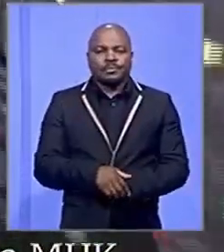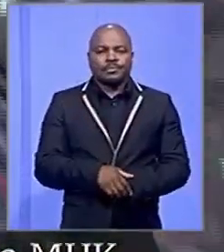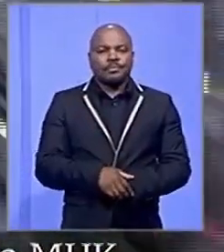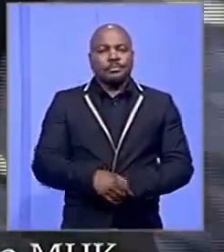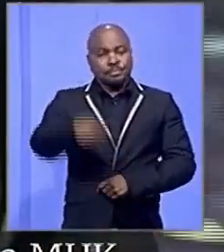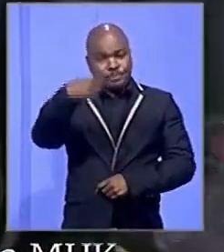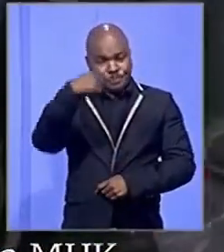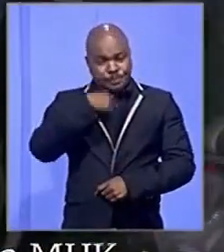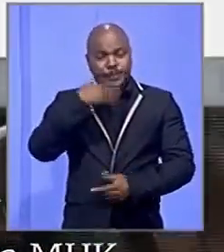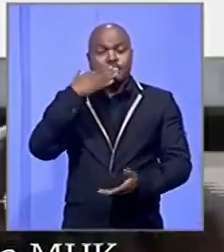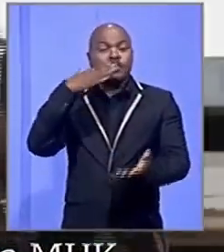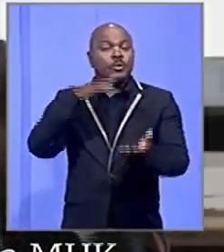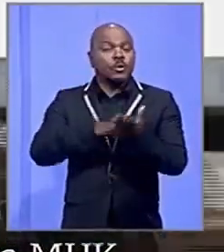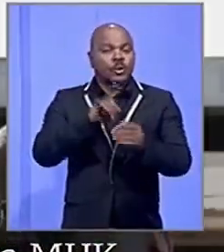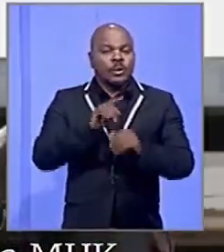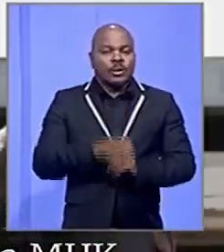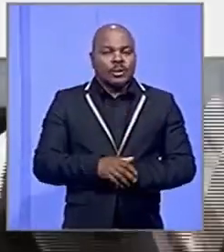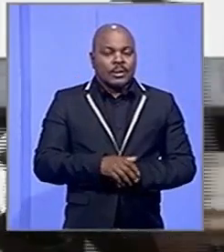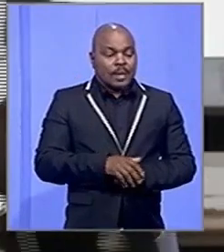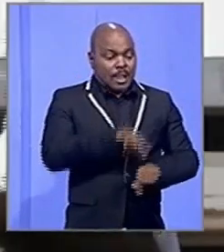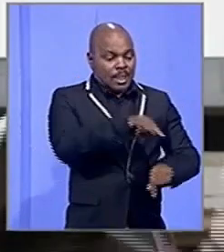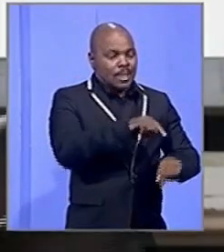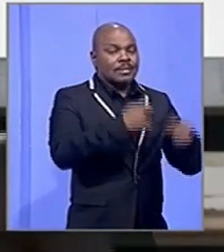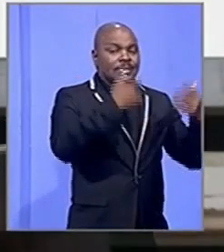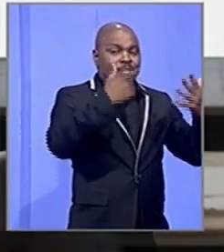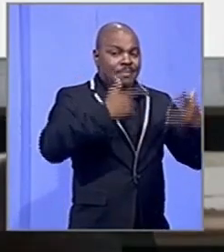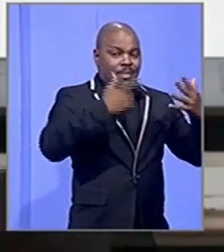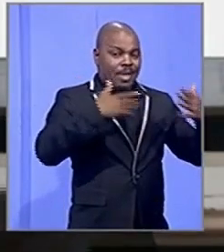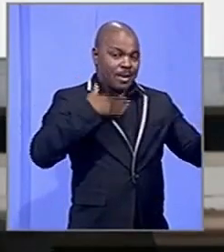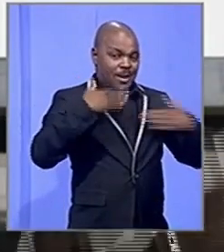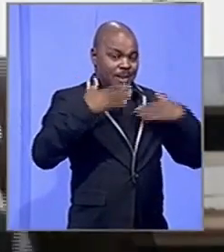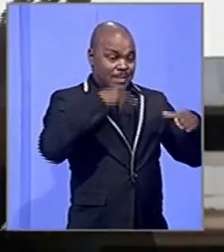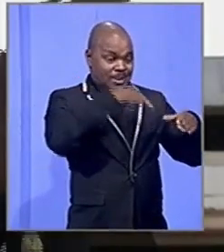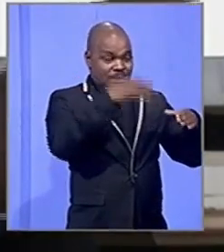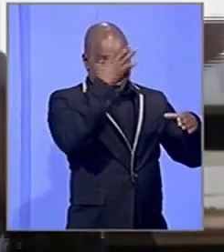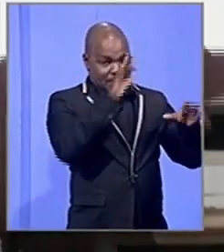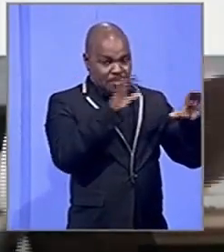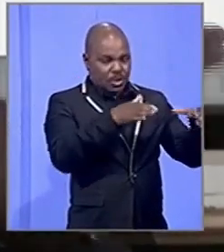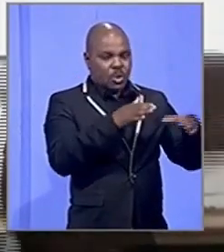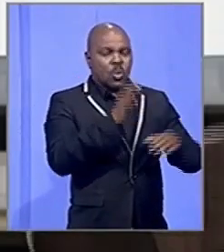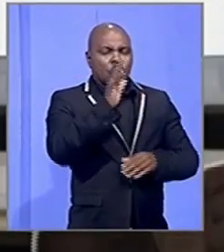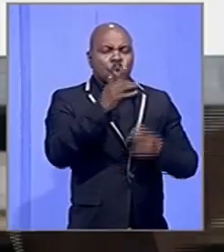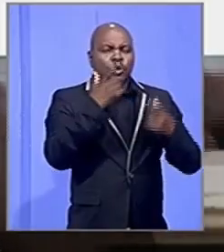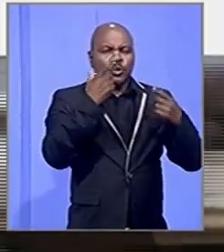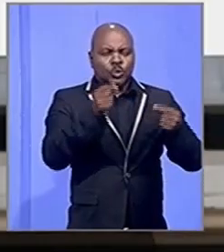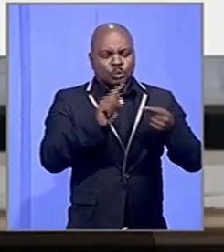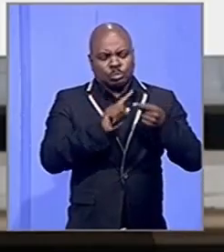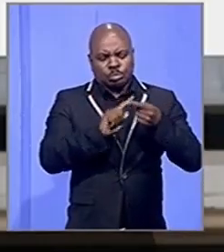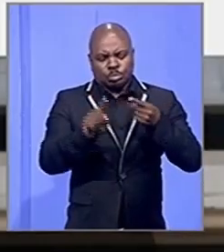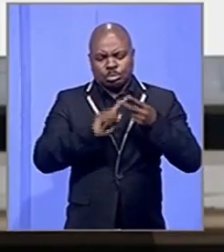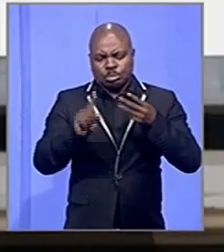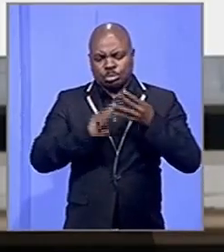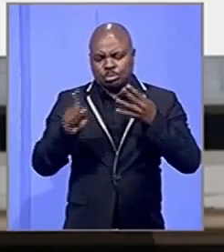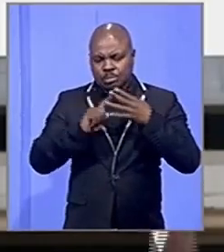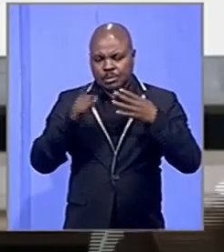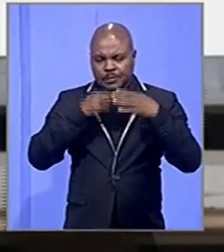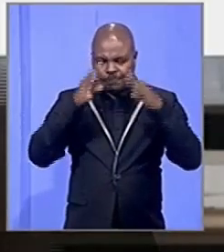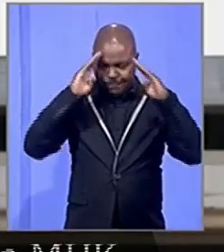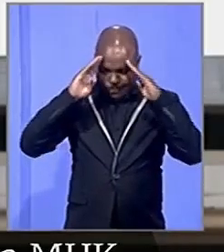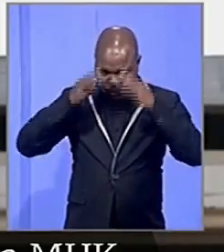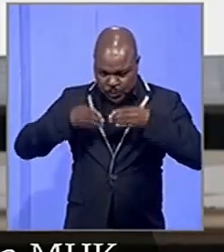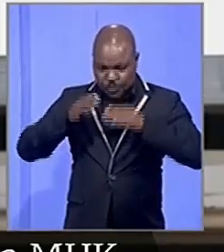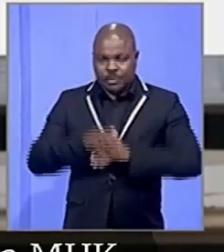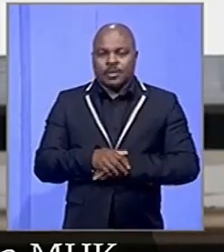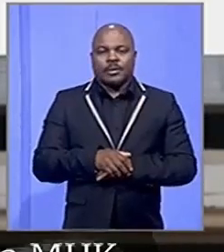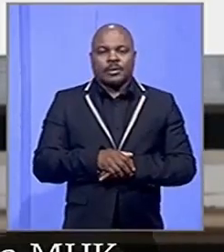tshepisa gore 7th administration ya rona e tle go gotolla dilo tse matlho. Re